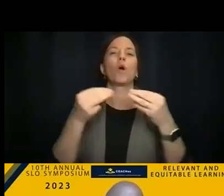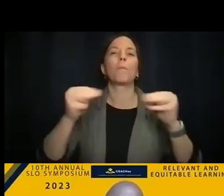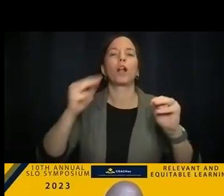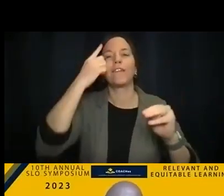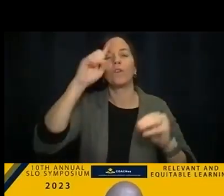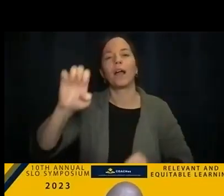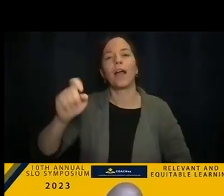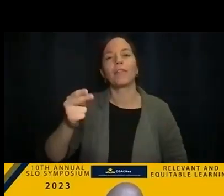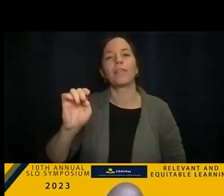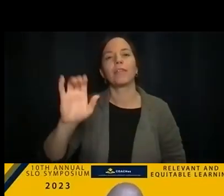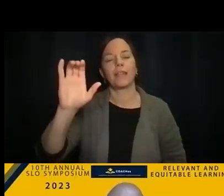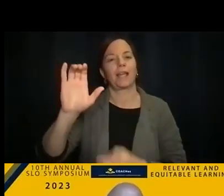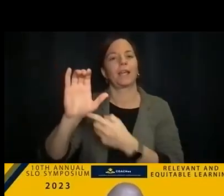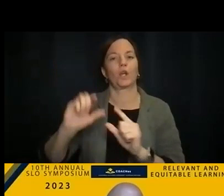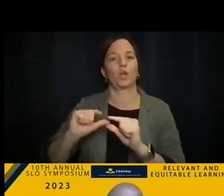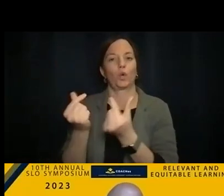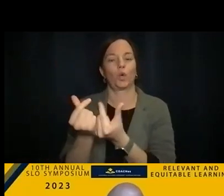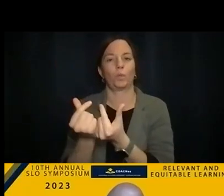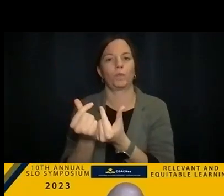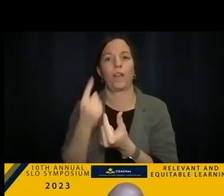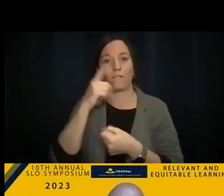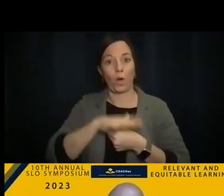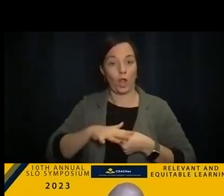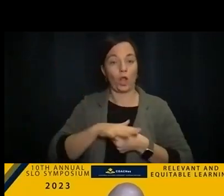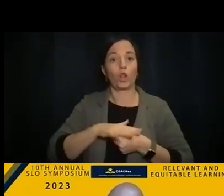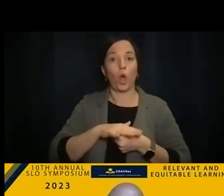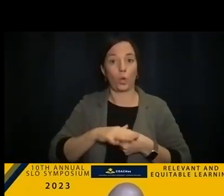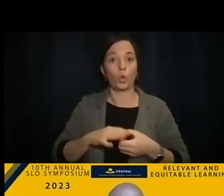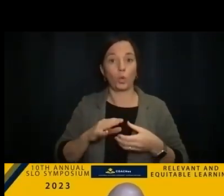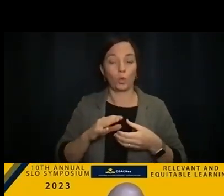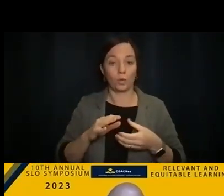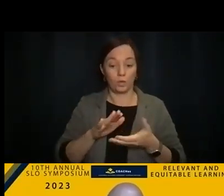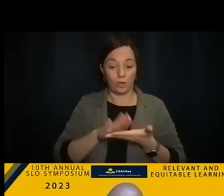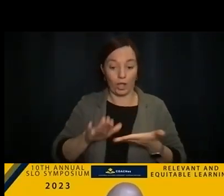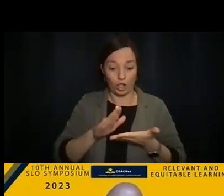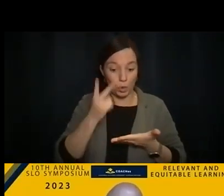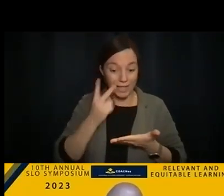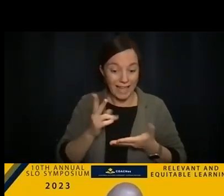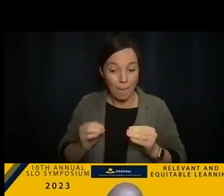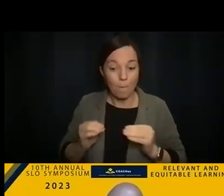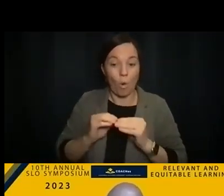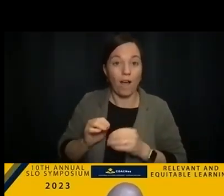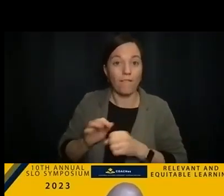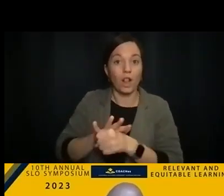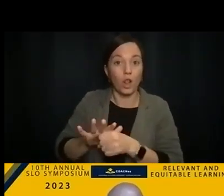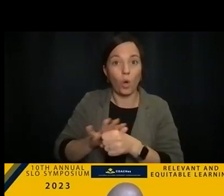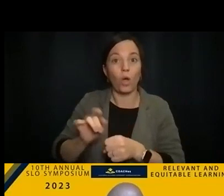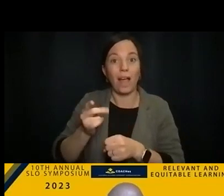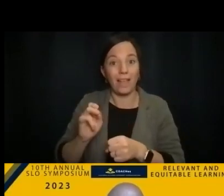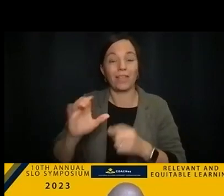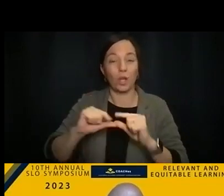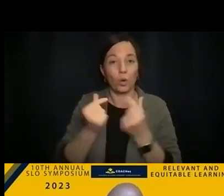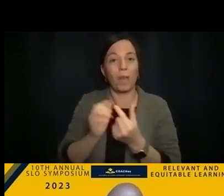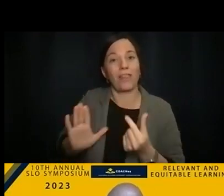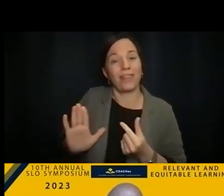At our local colleges, you're seeing more of the centering of those student stories and achievements in their voice, in their words,